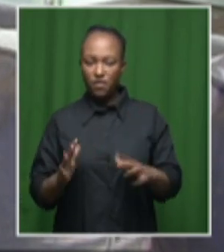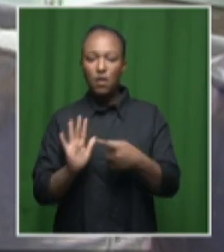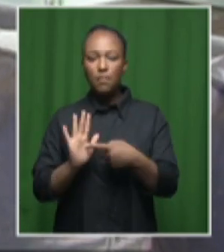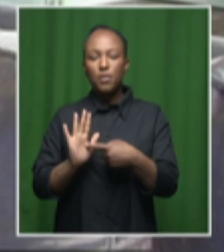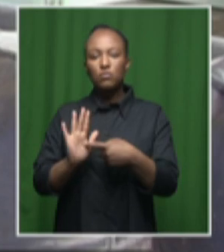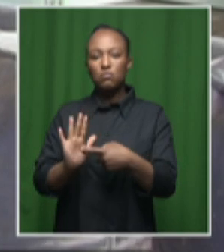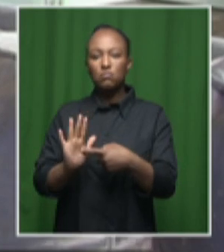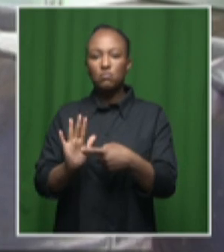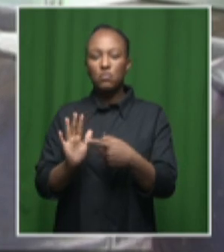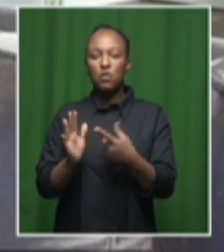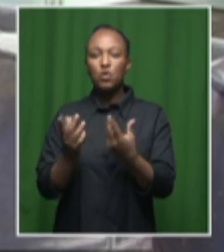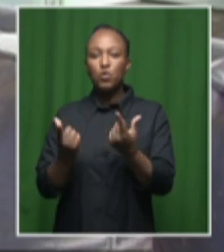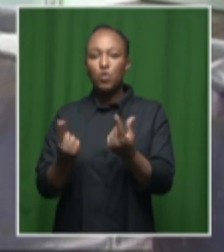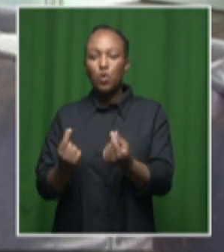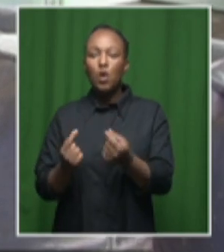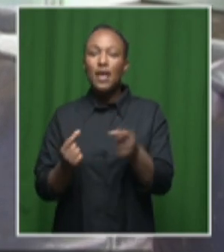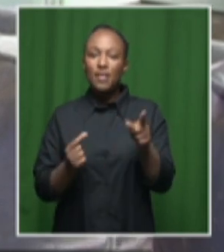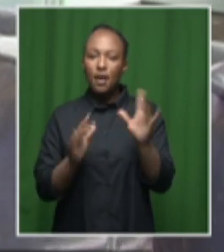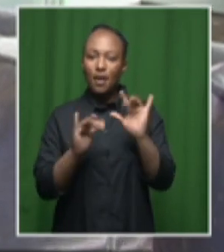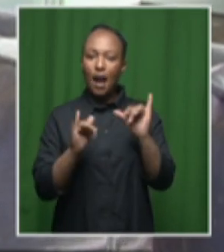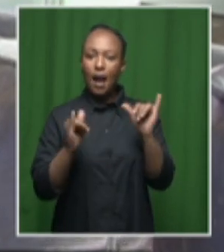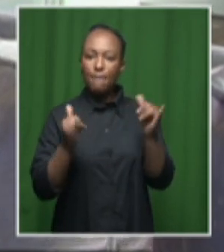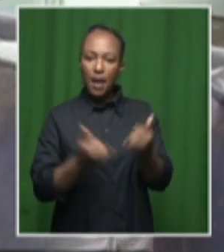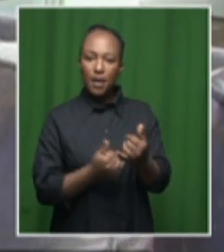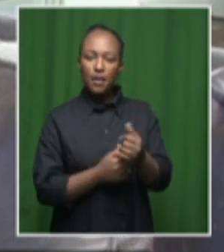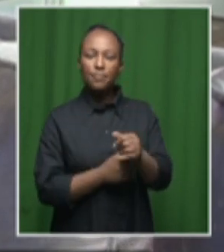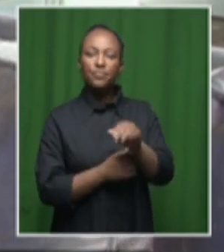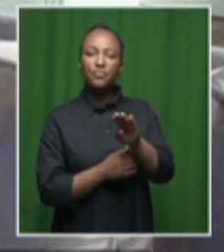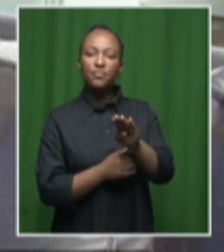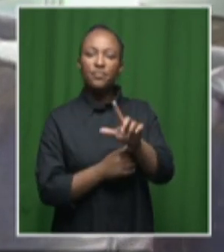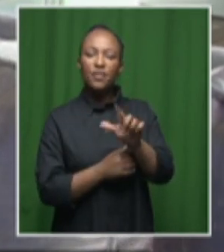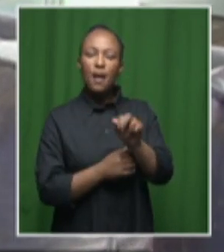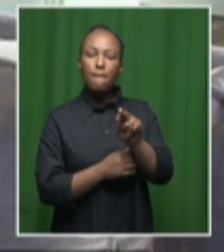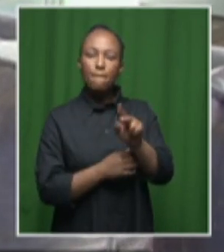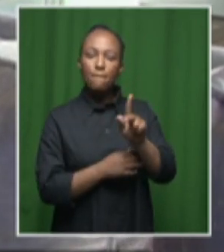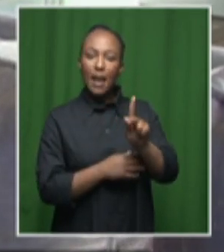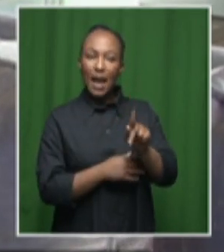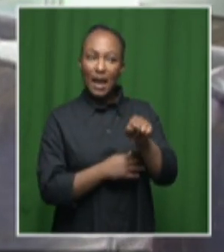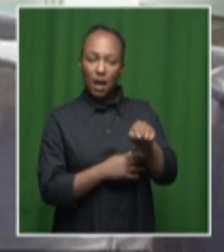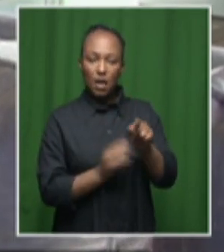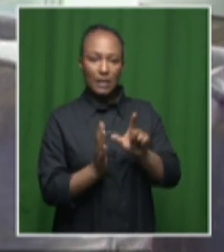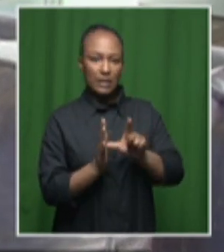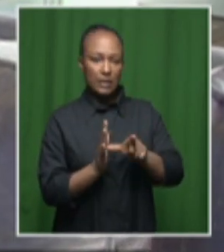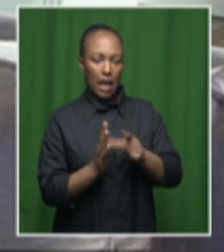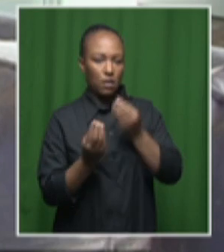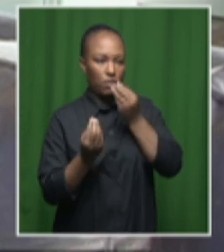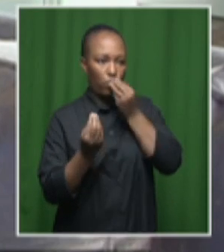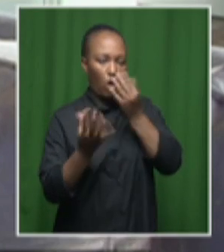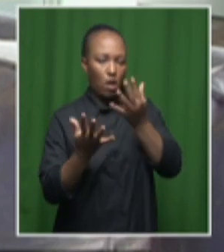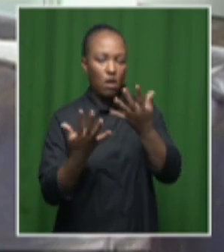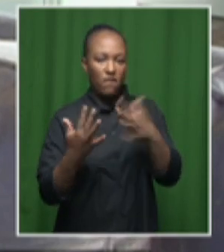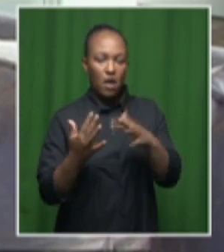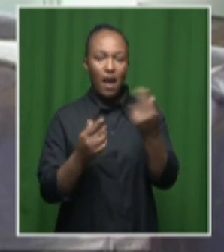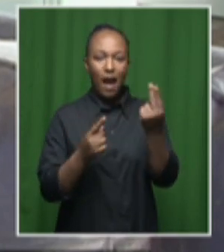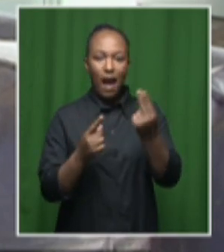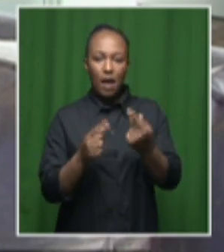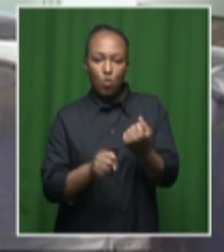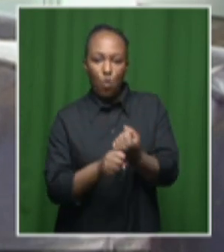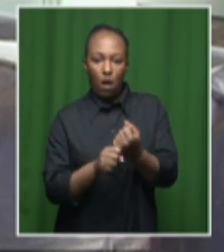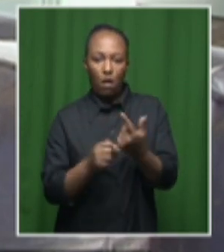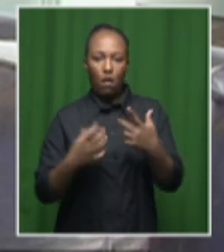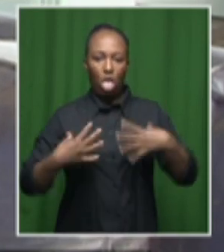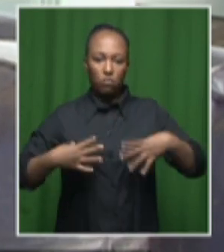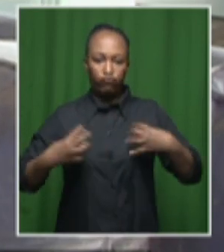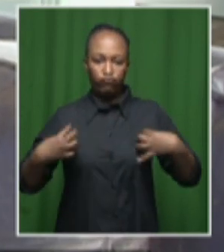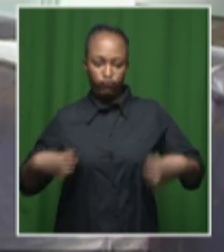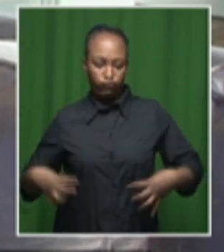illustrations, and that's where Blank comes in with his amazing clothing designs, and the artwork goes onto the clothing. And that's how we